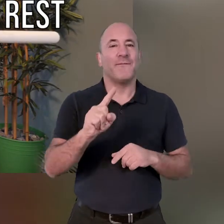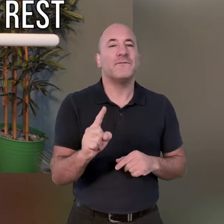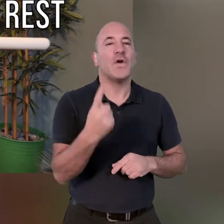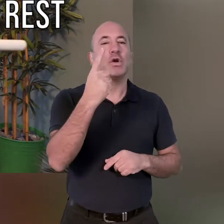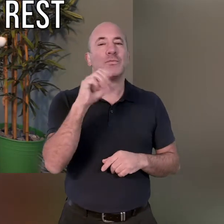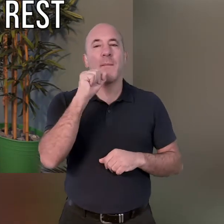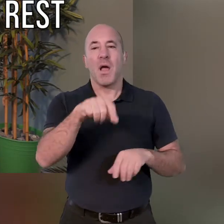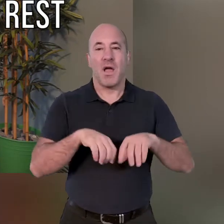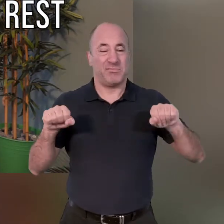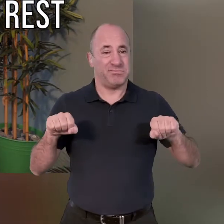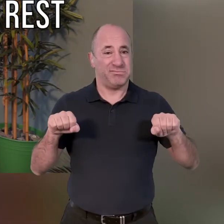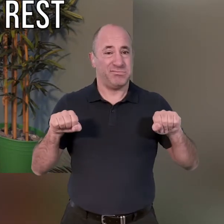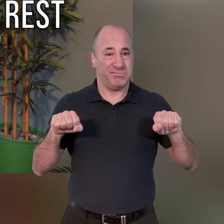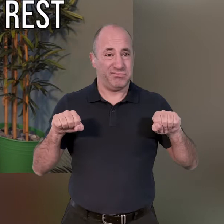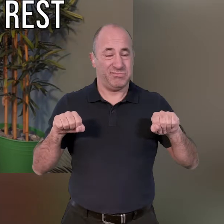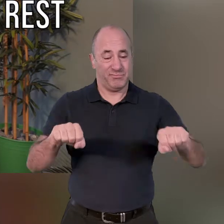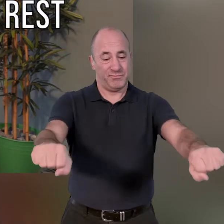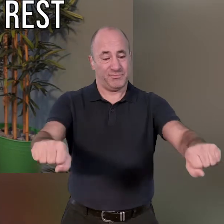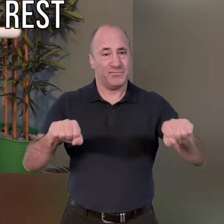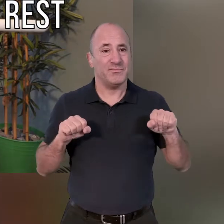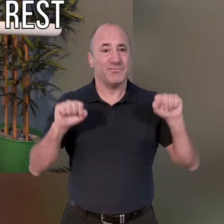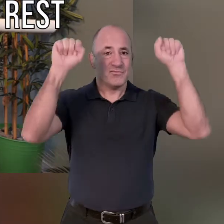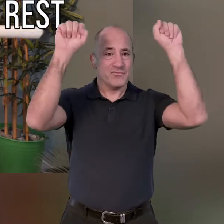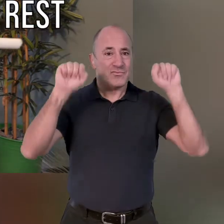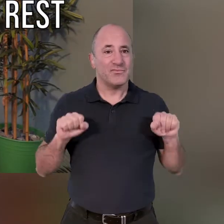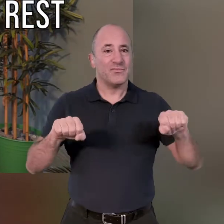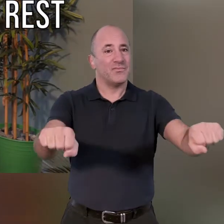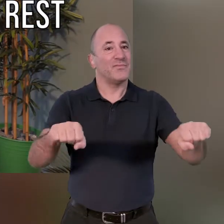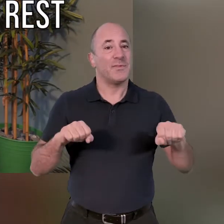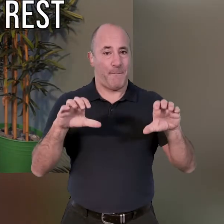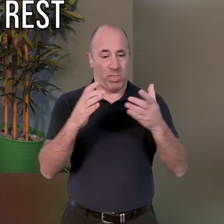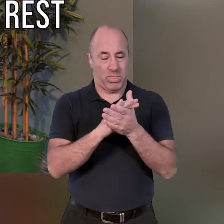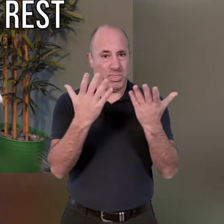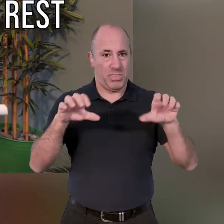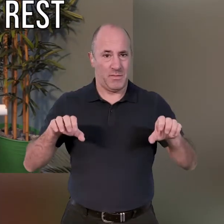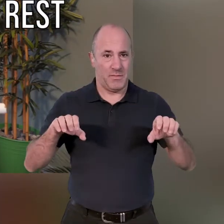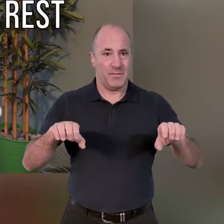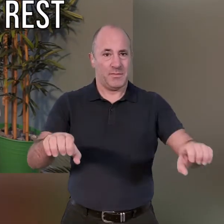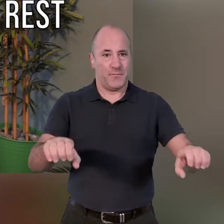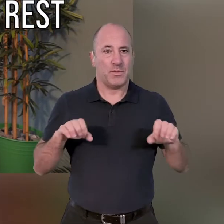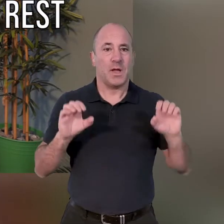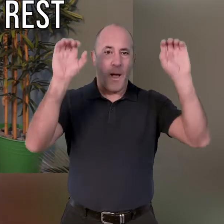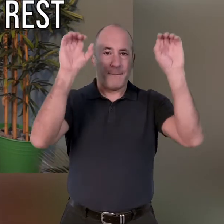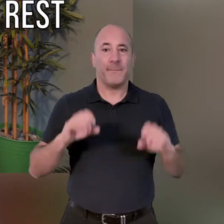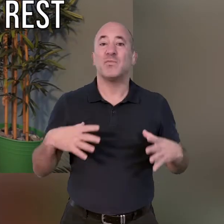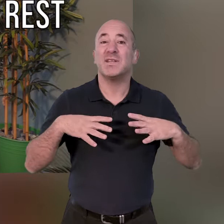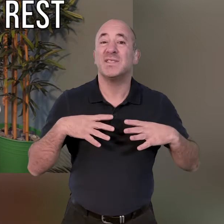out forwards and up. Okay, so both hands forwards and both hands up above our